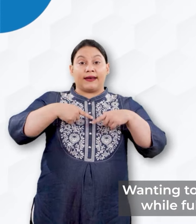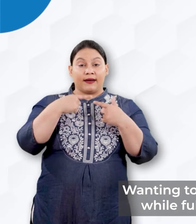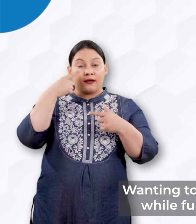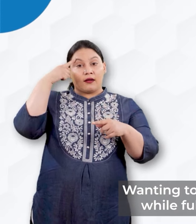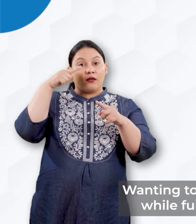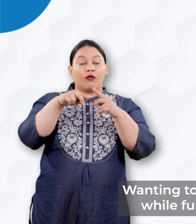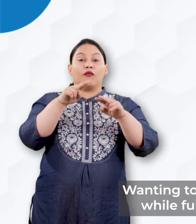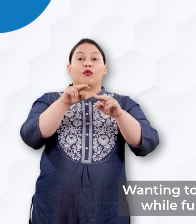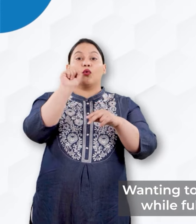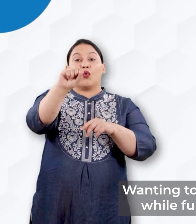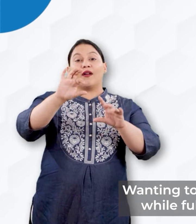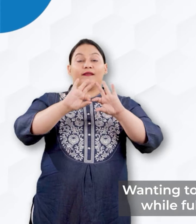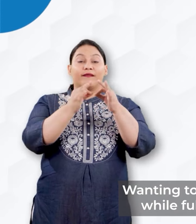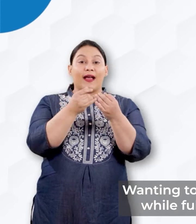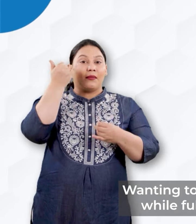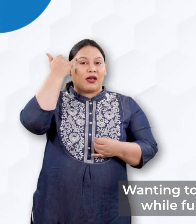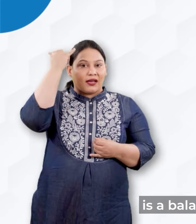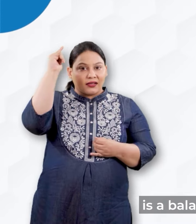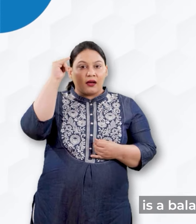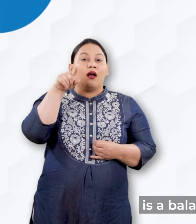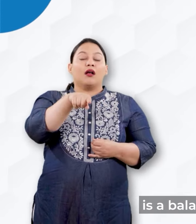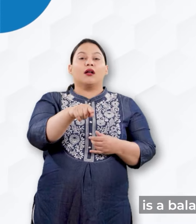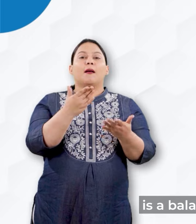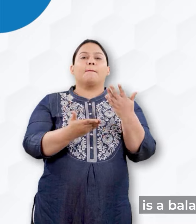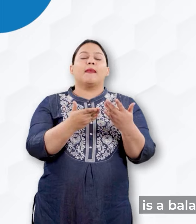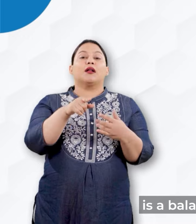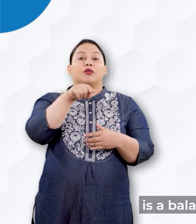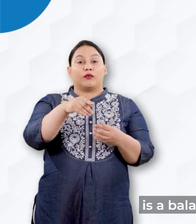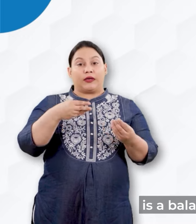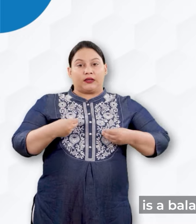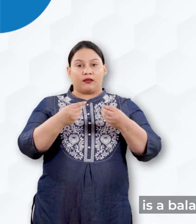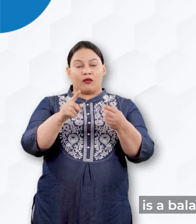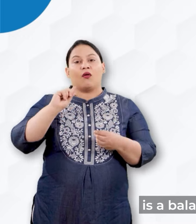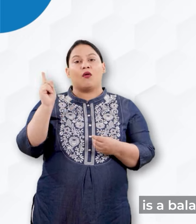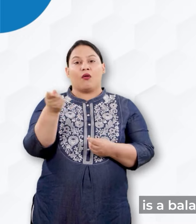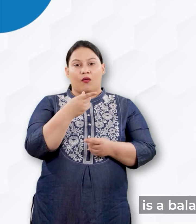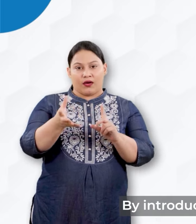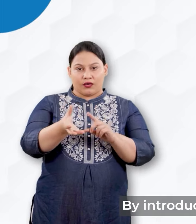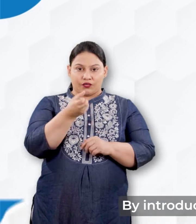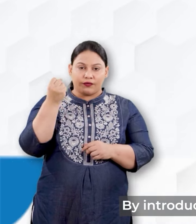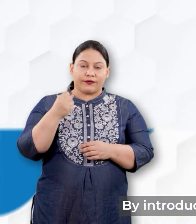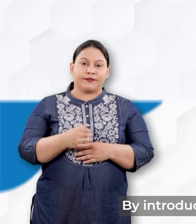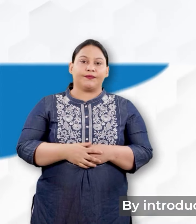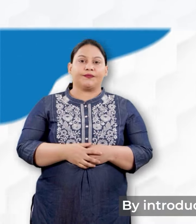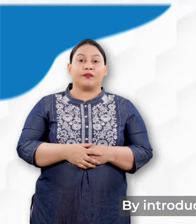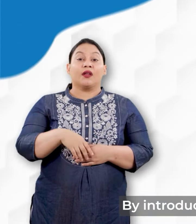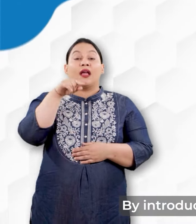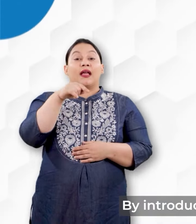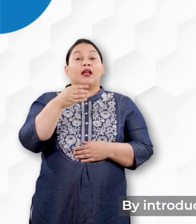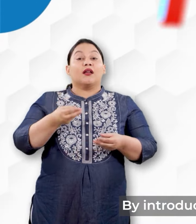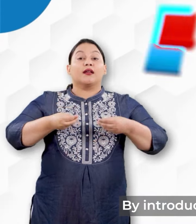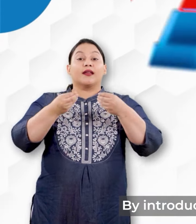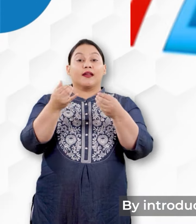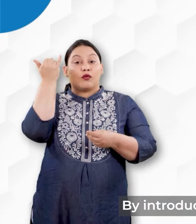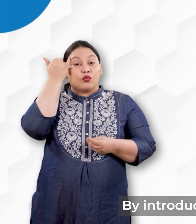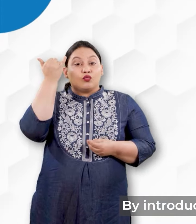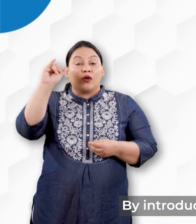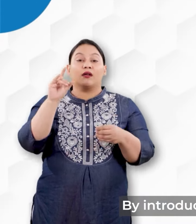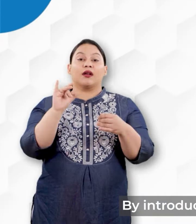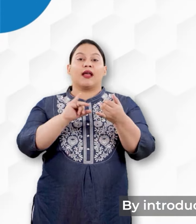ambitions while fulfilling your family's dreams is a balance we all strive to achieve. By introducing SUD